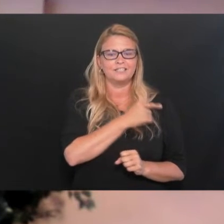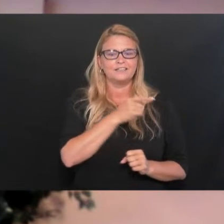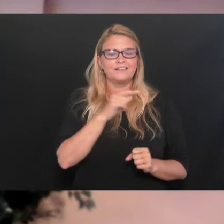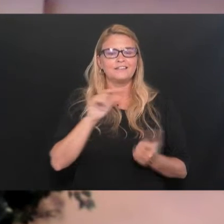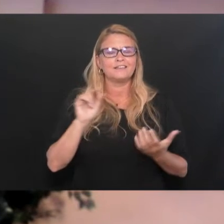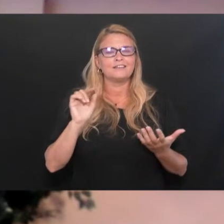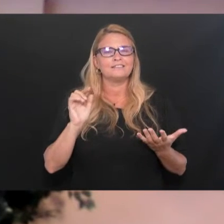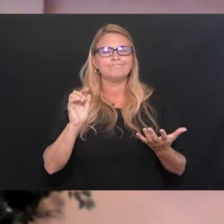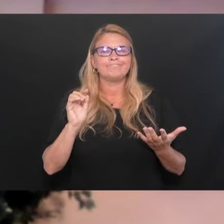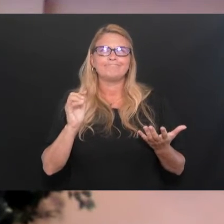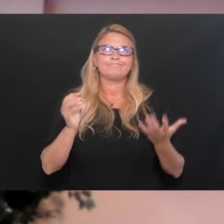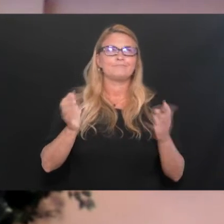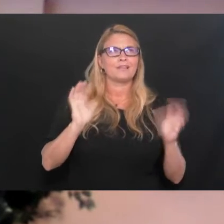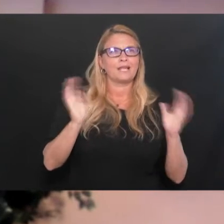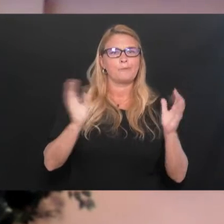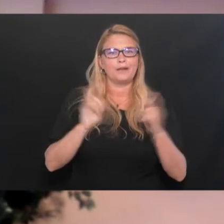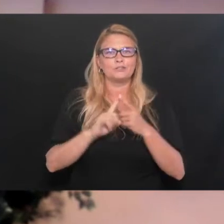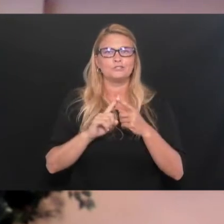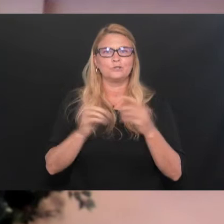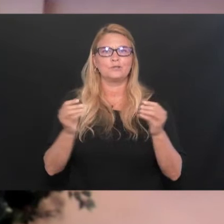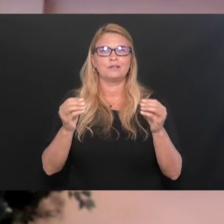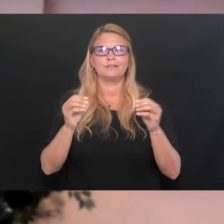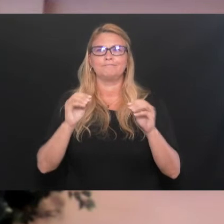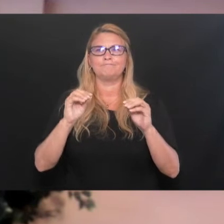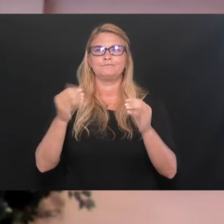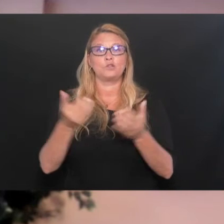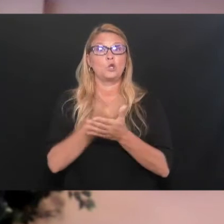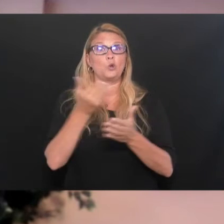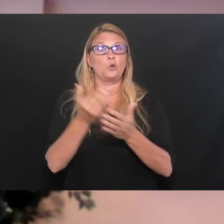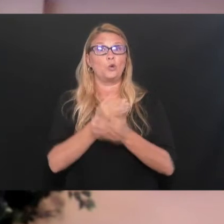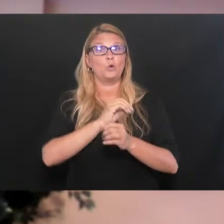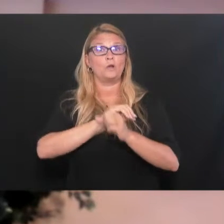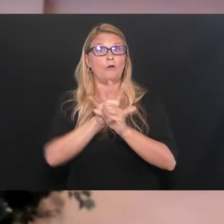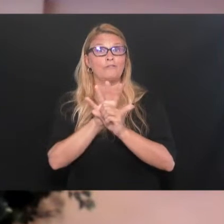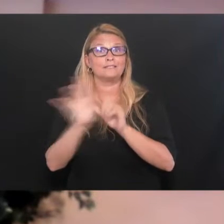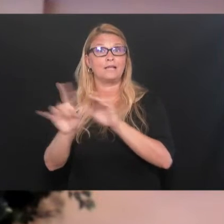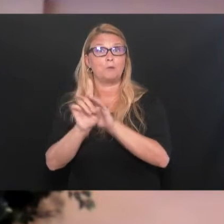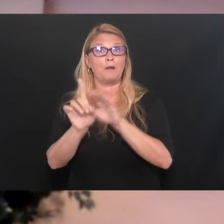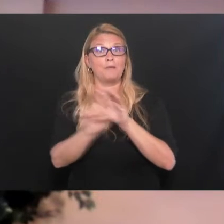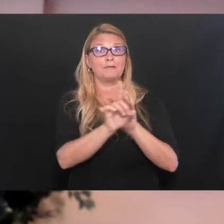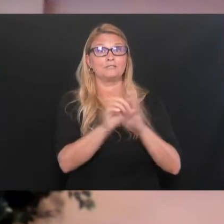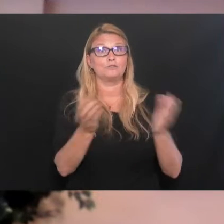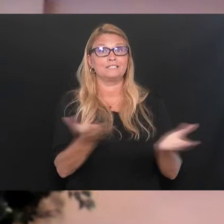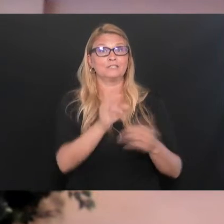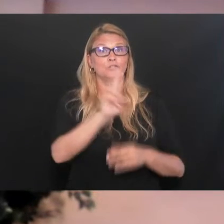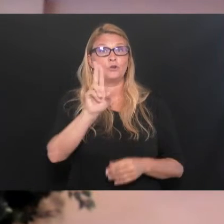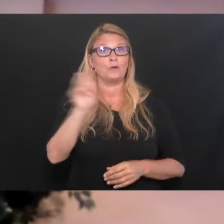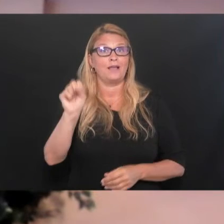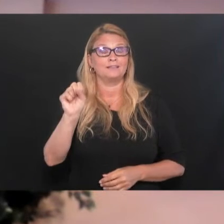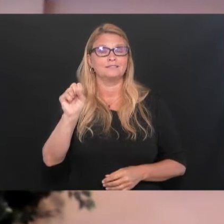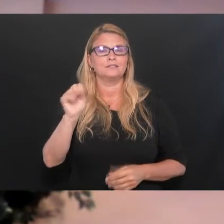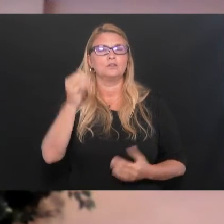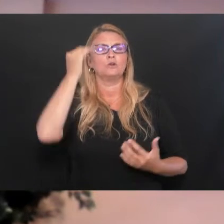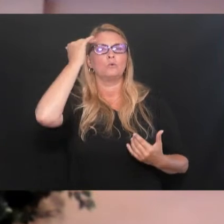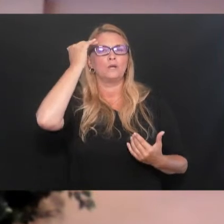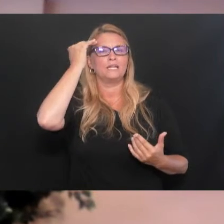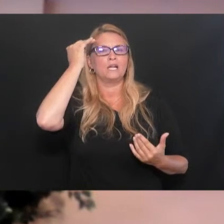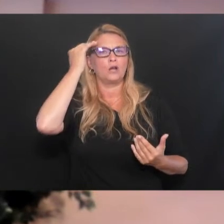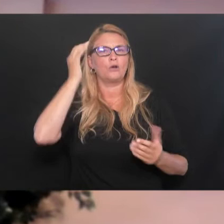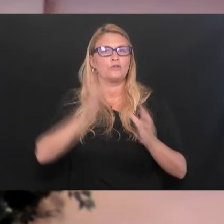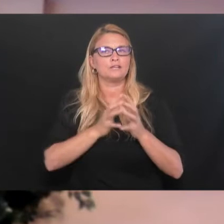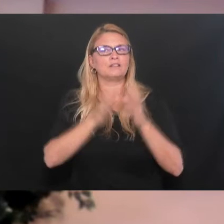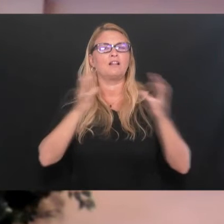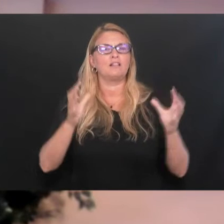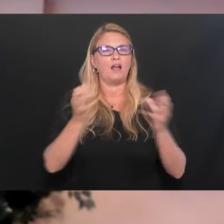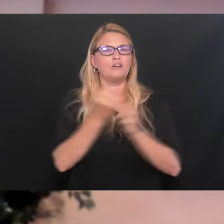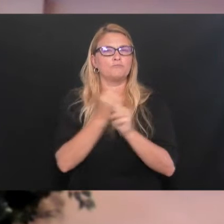the more concerning variants that are moving toward the US, we know that there is a substantial